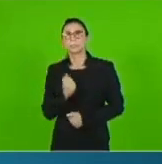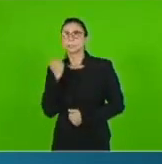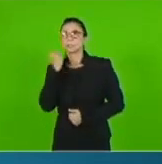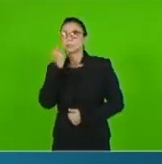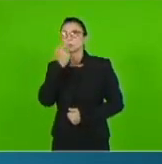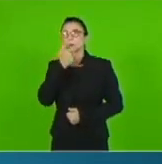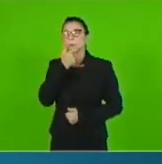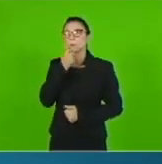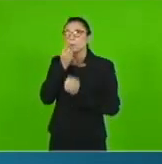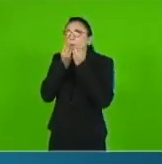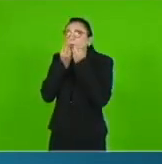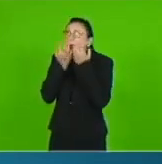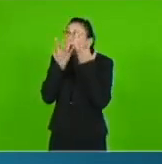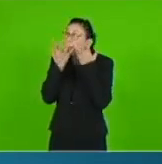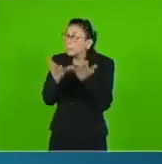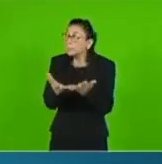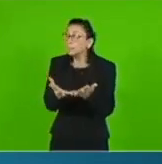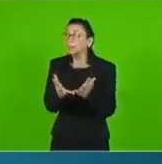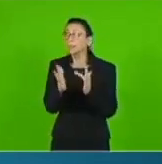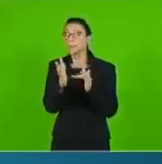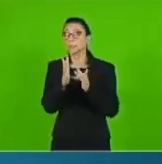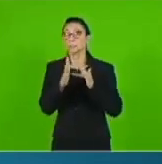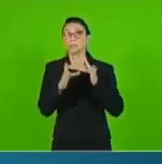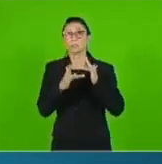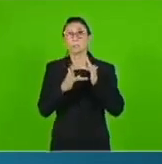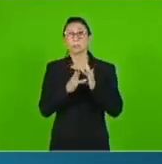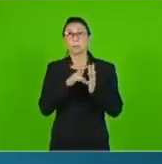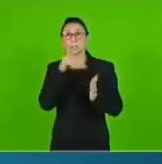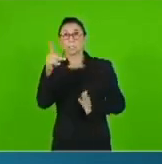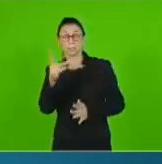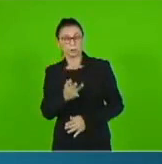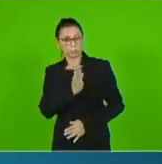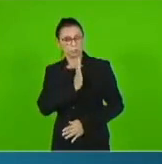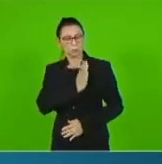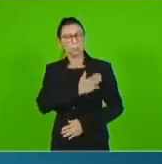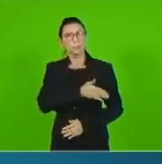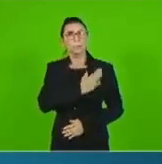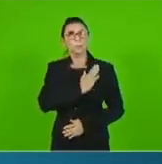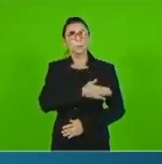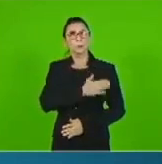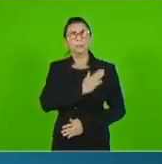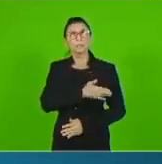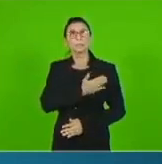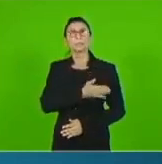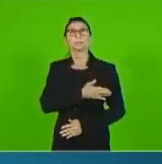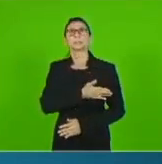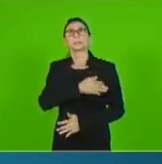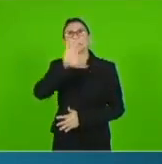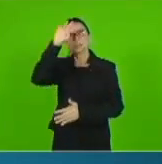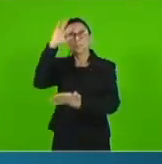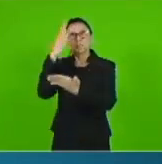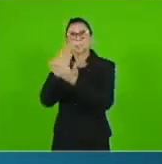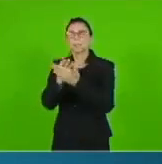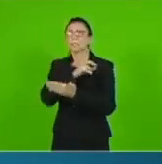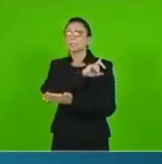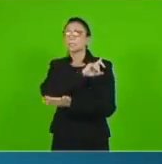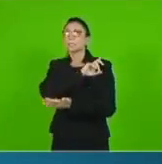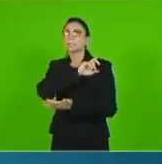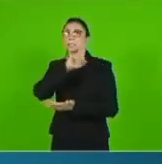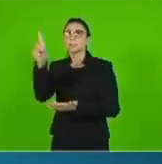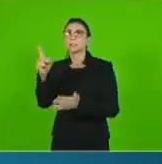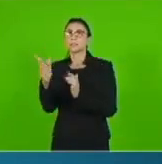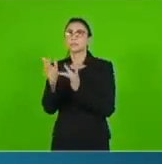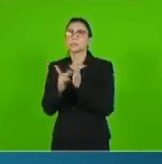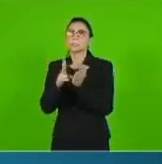the with your mouth, confess the Lord Jesus, and with your heart, confess.